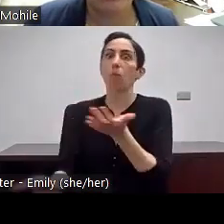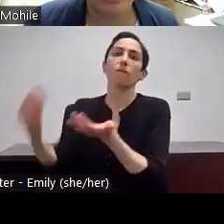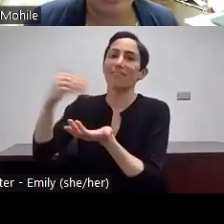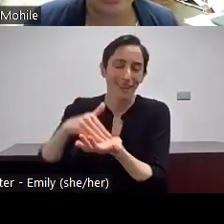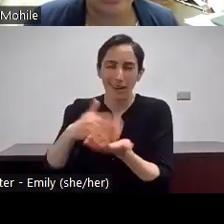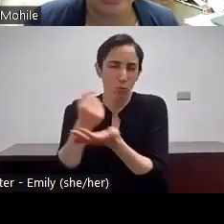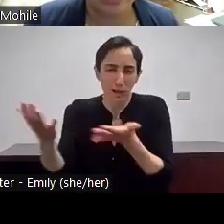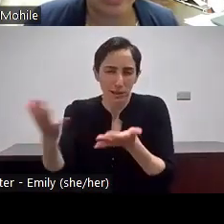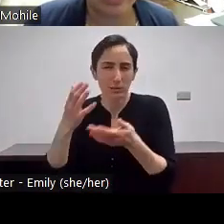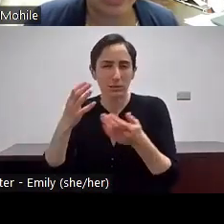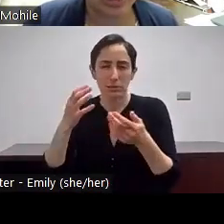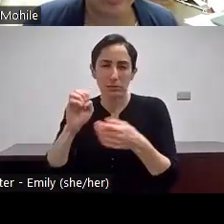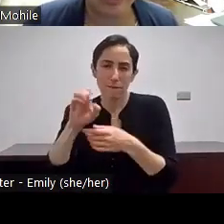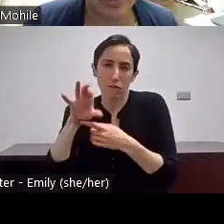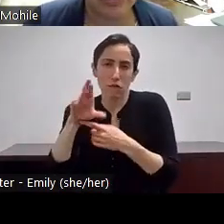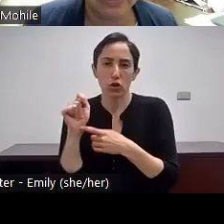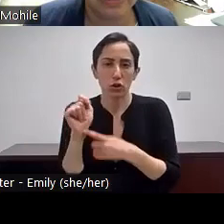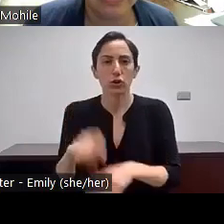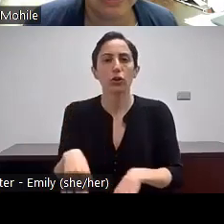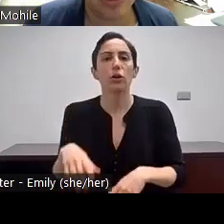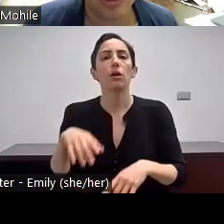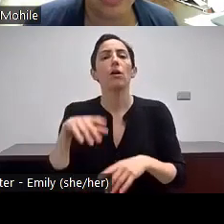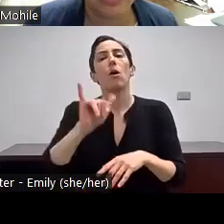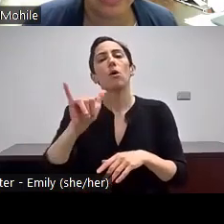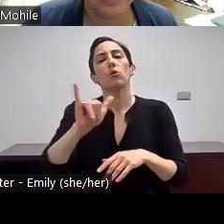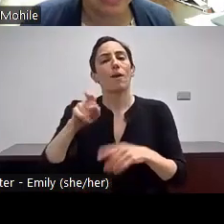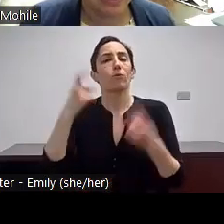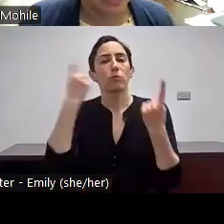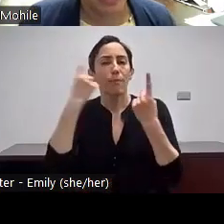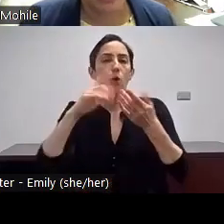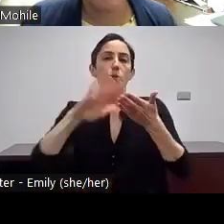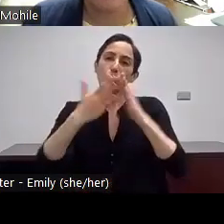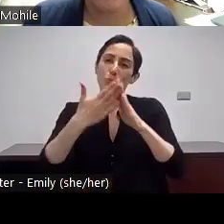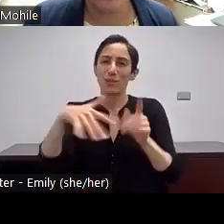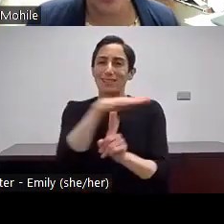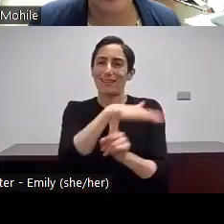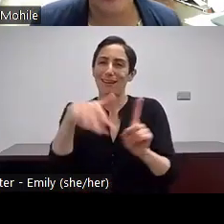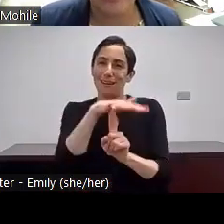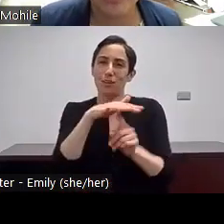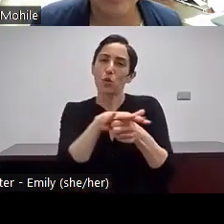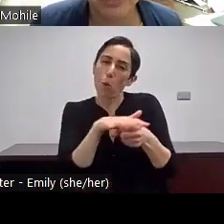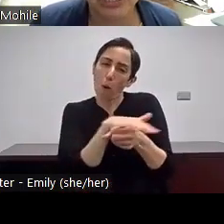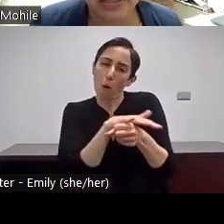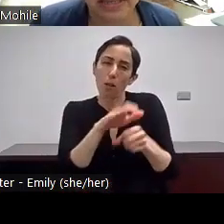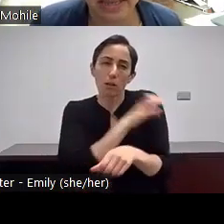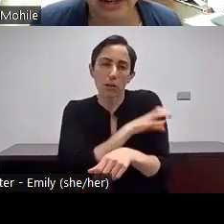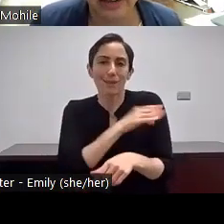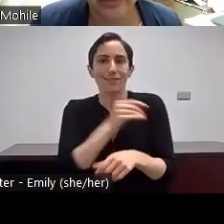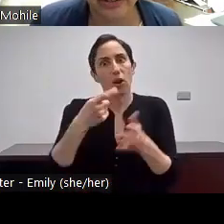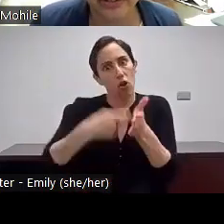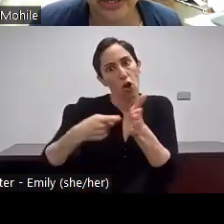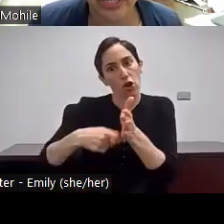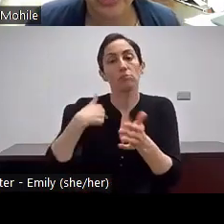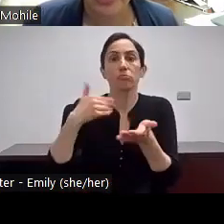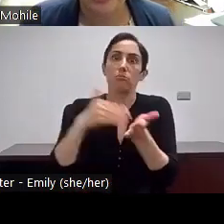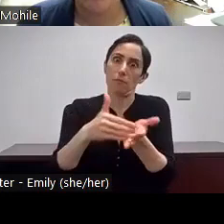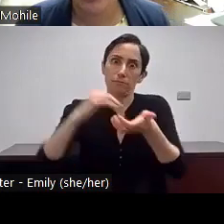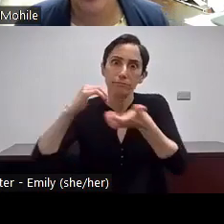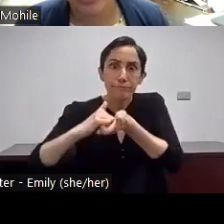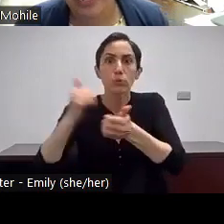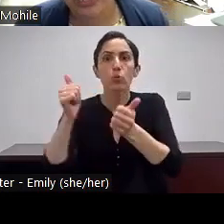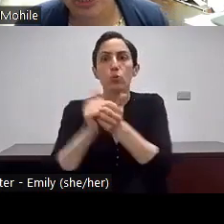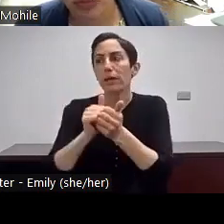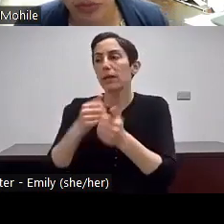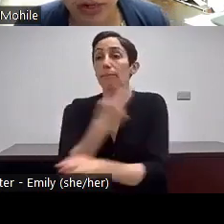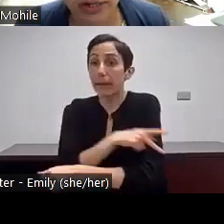really consider community settings and cost. I partner quite a bit with patients and caregivers. We